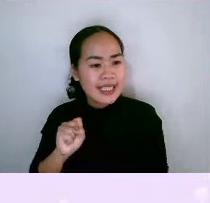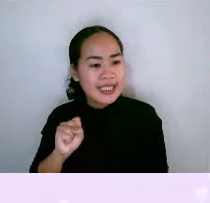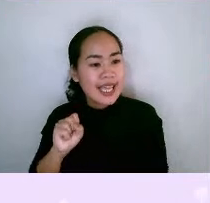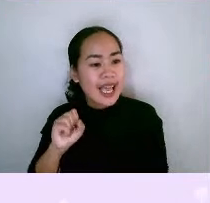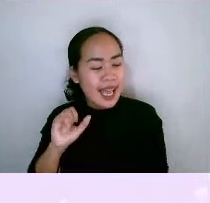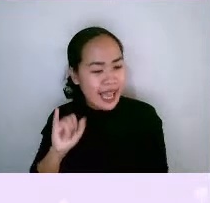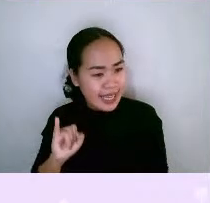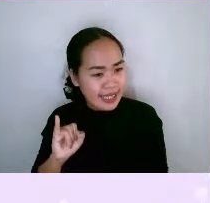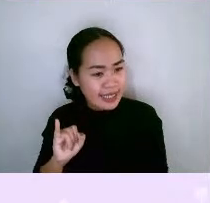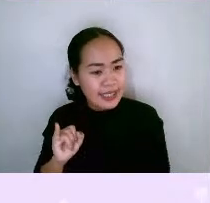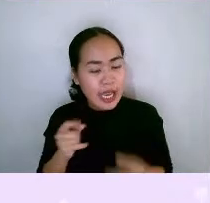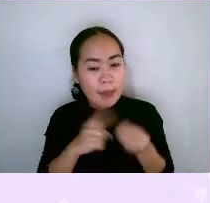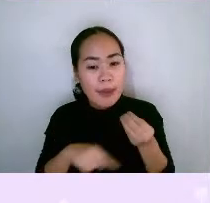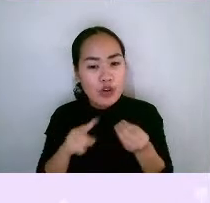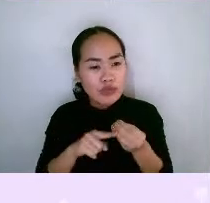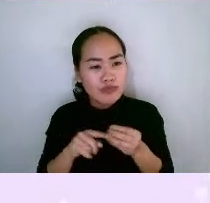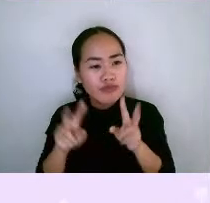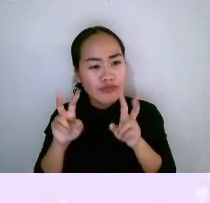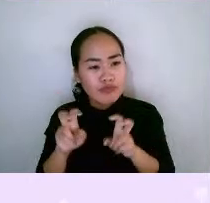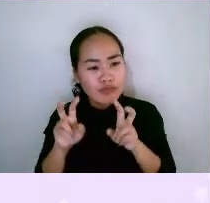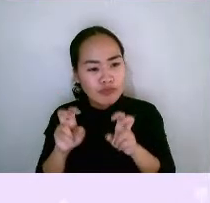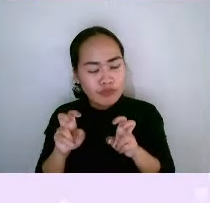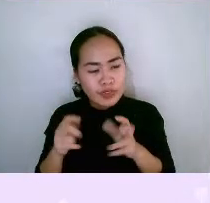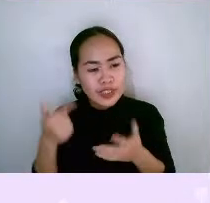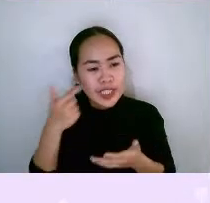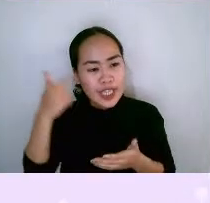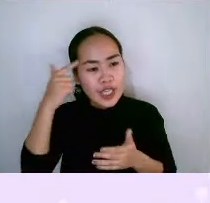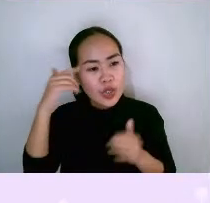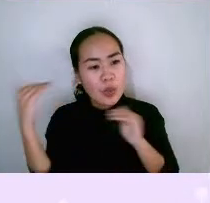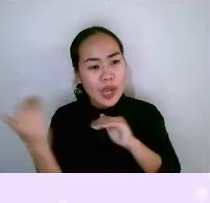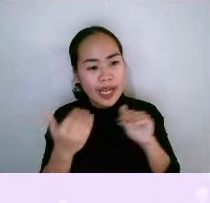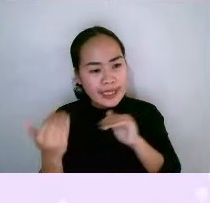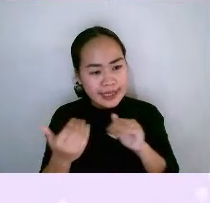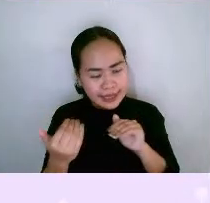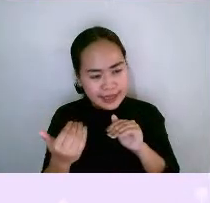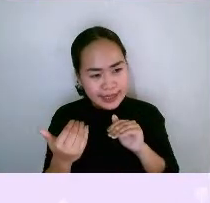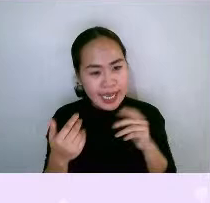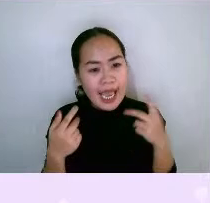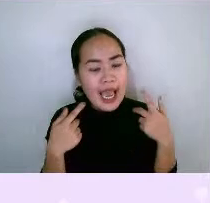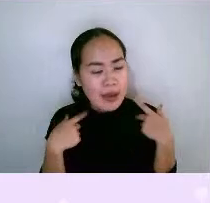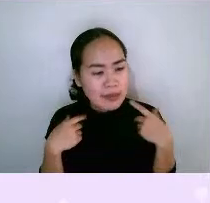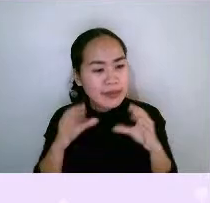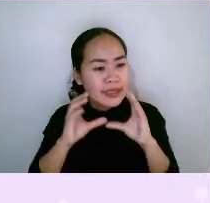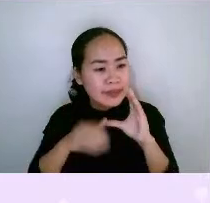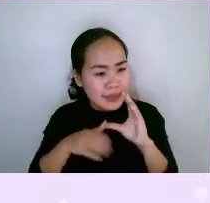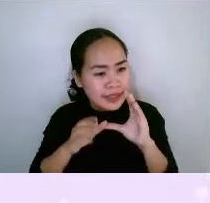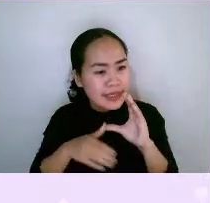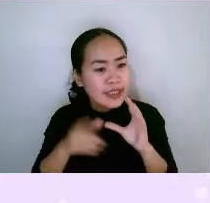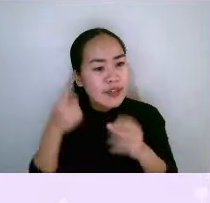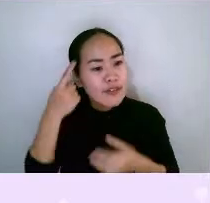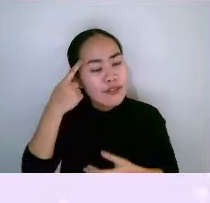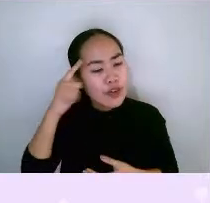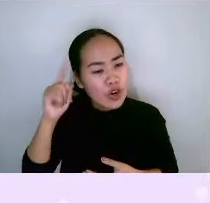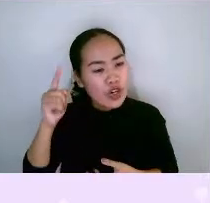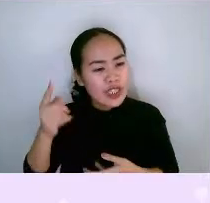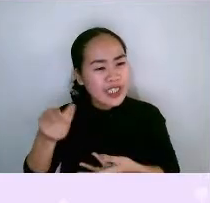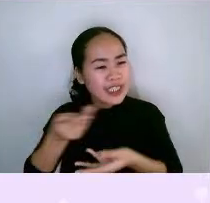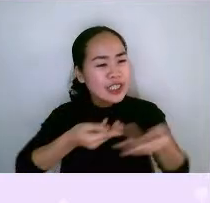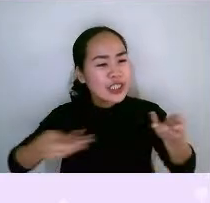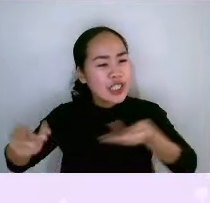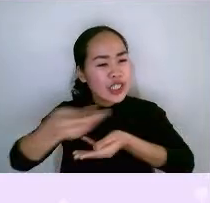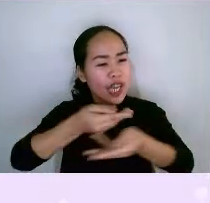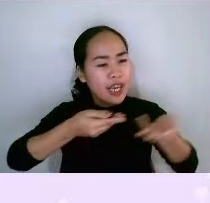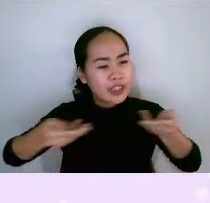gender equality, disability, and social inclusion to facilitate knowledge exchange,